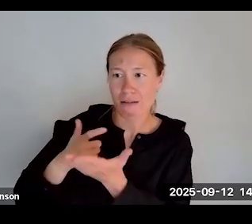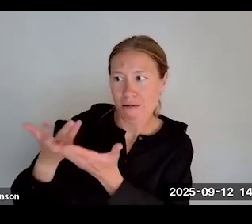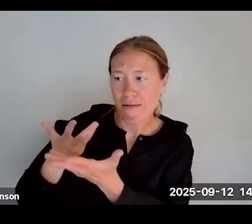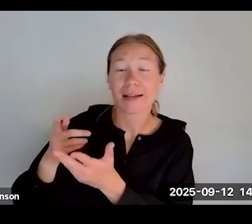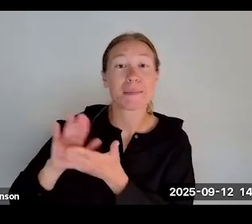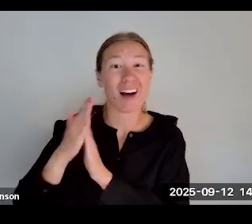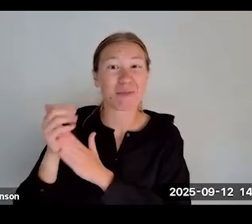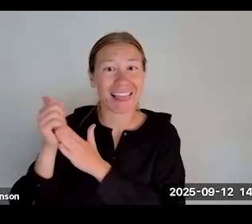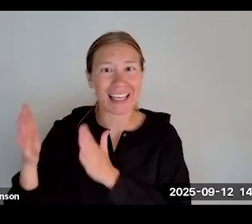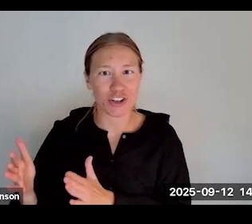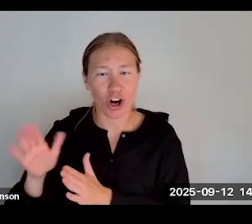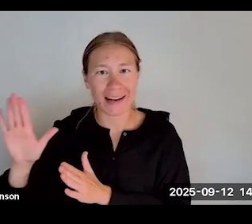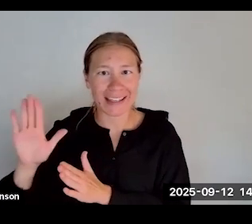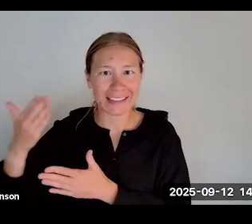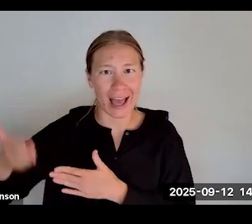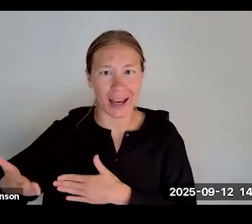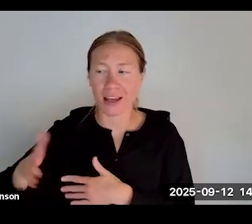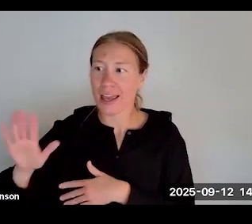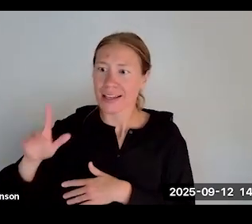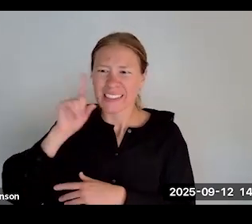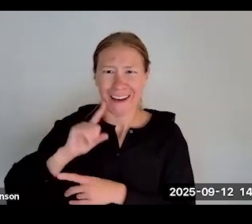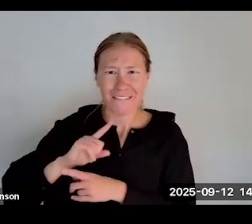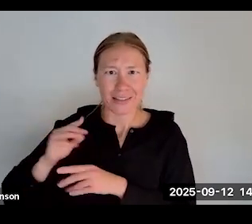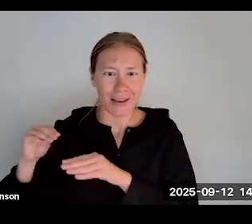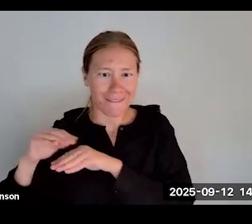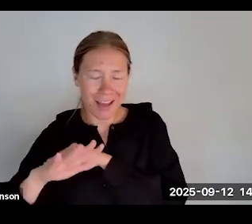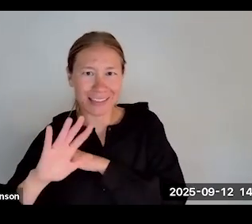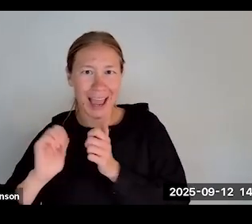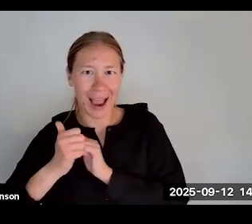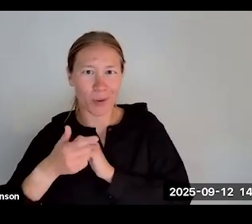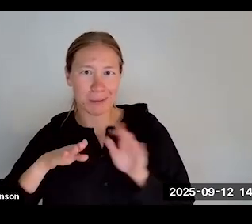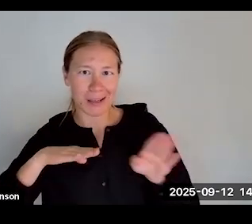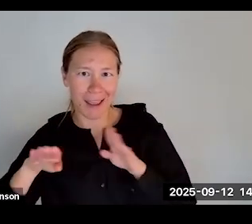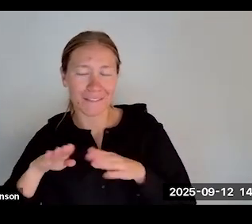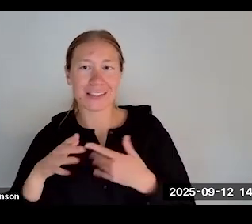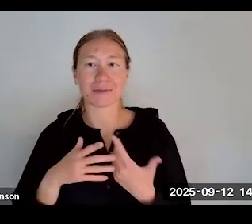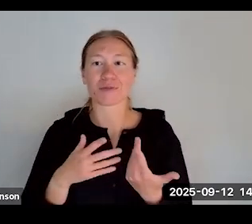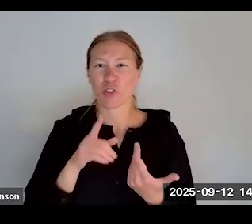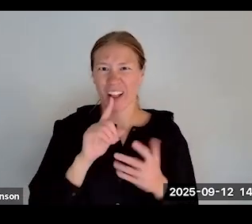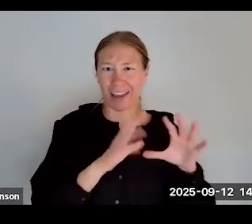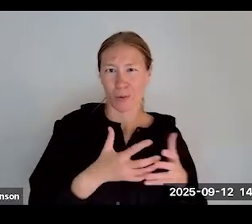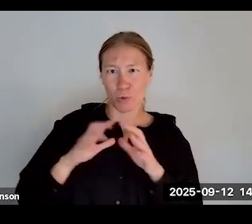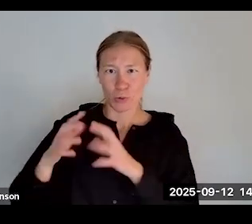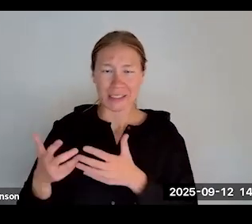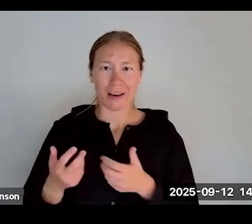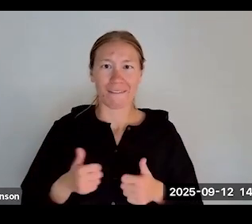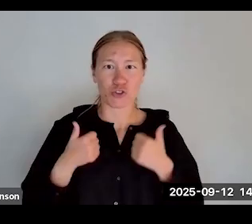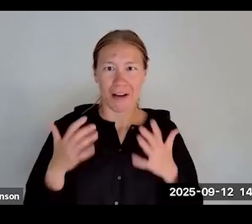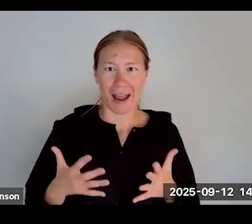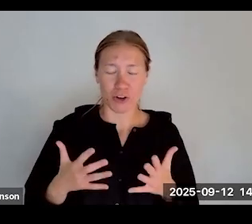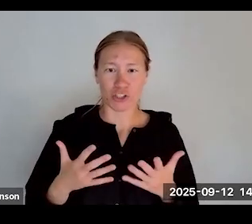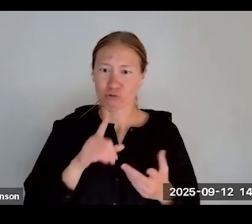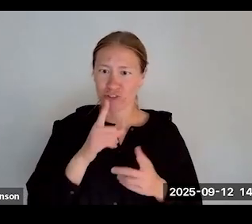and his deafness plays a role in how he views the world. The ultimate confrontation between the two groups of survivors determines the